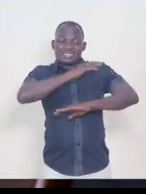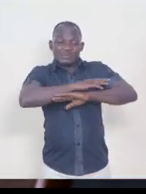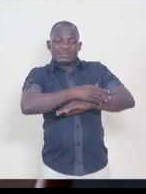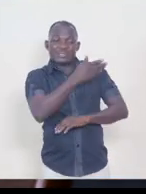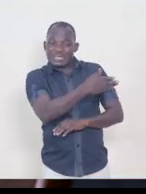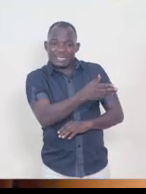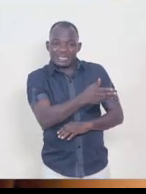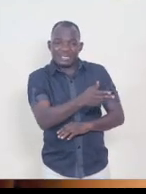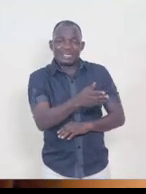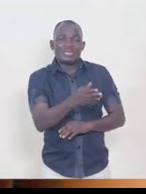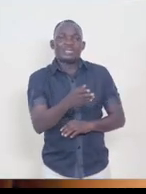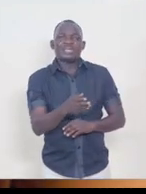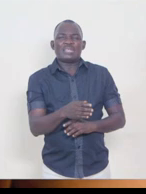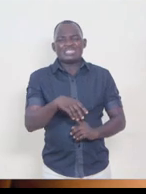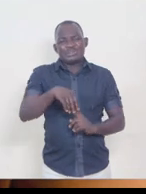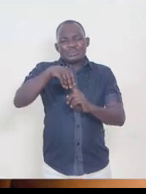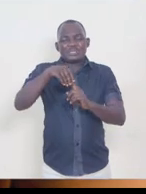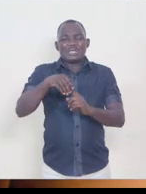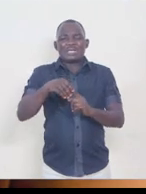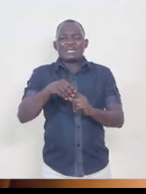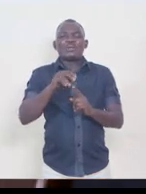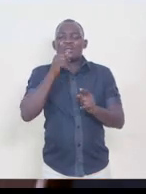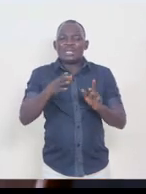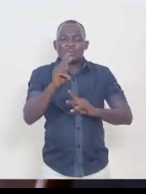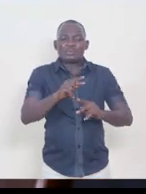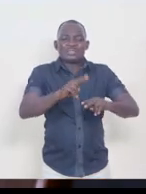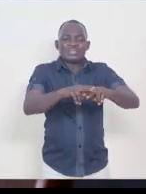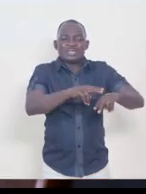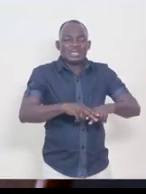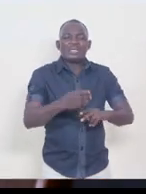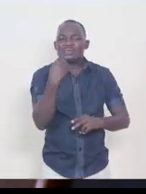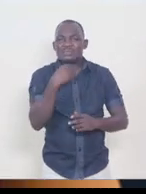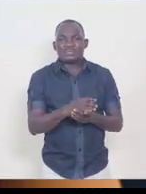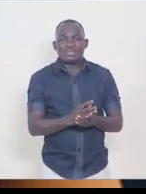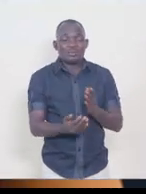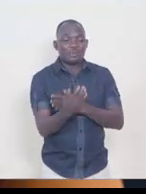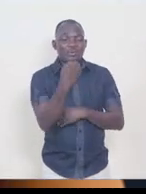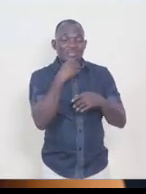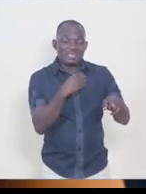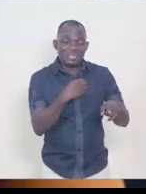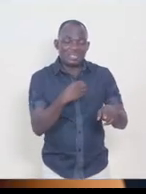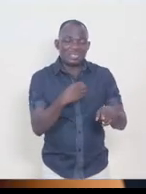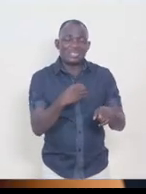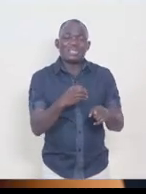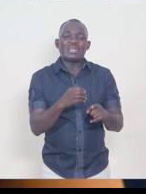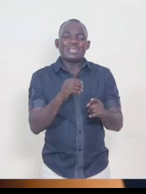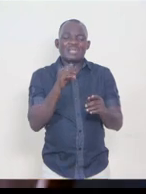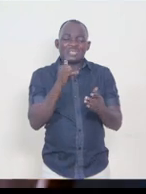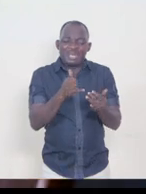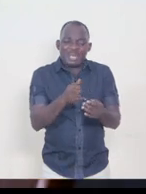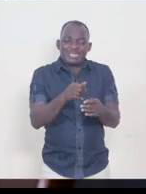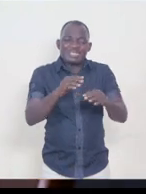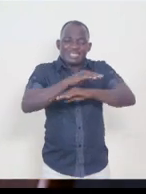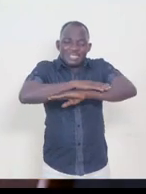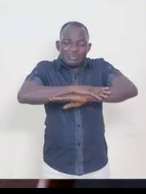for a settlement. The forbidden table? Where you placed your food and bag this morning. It's strictly for settlements. For